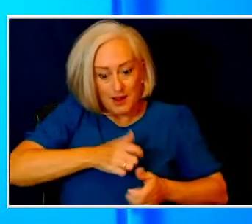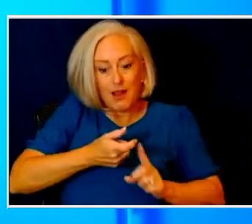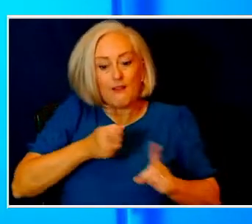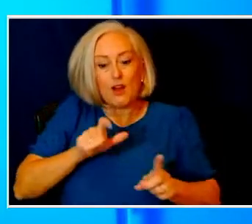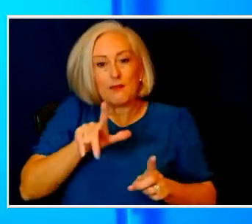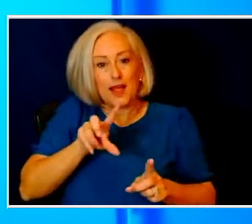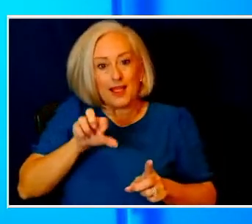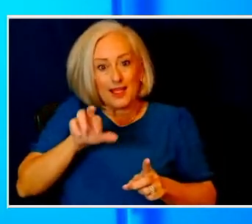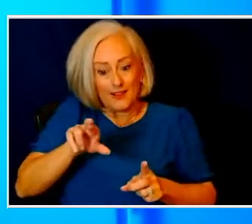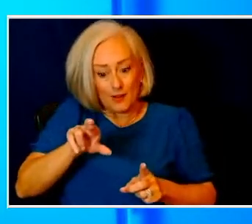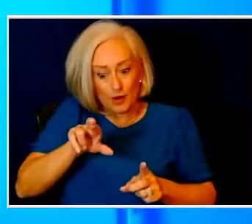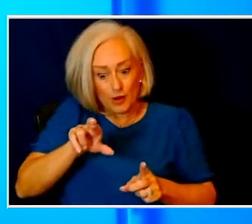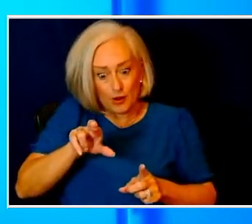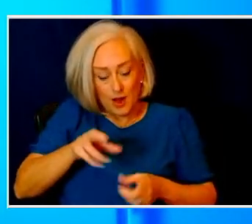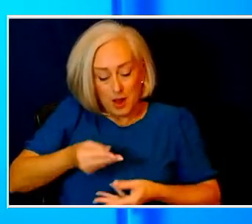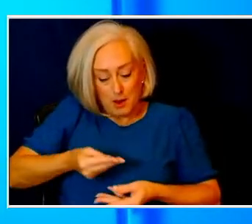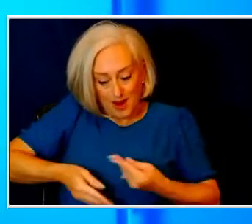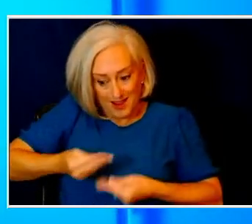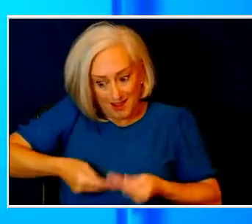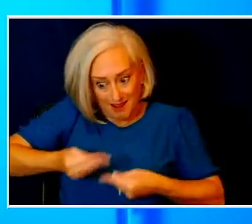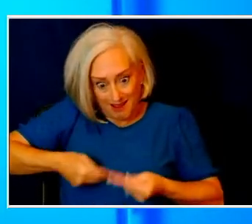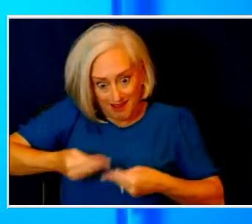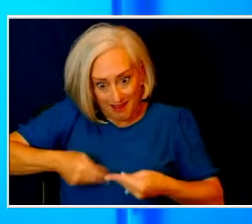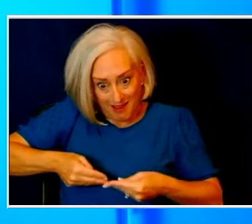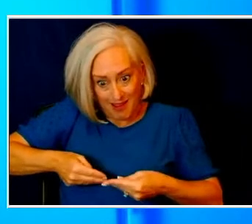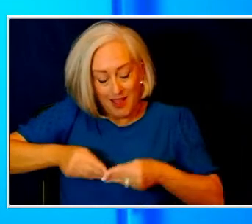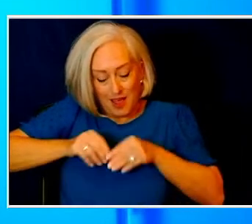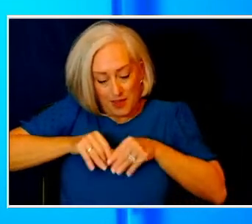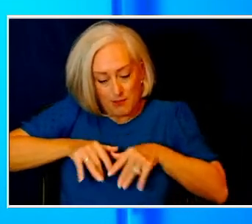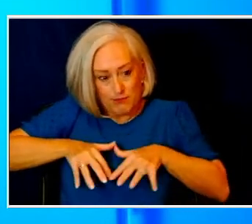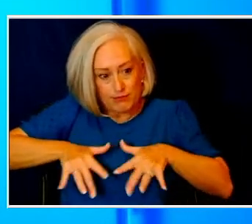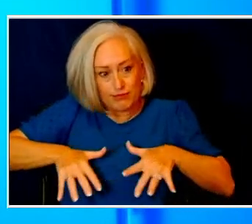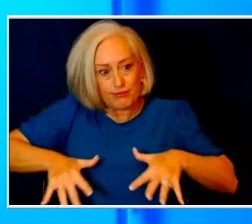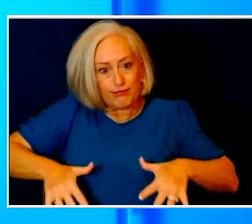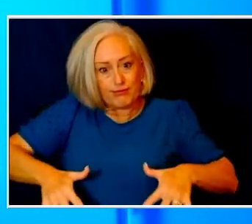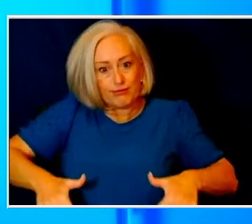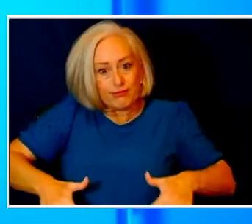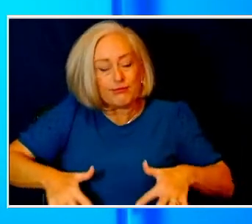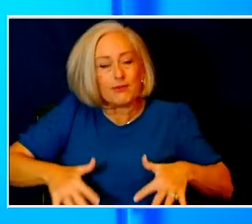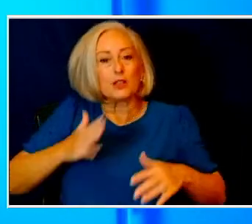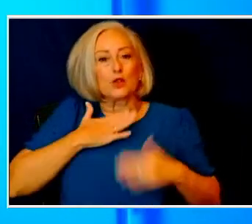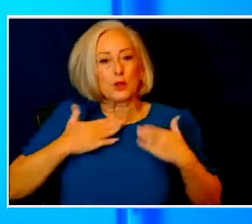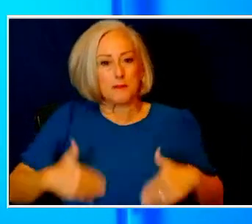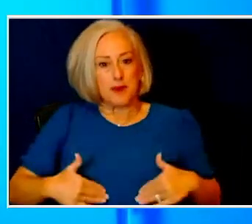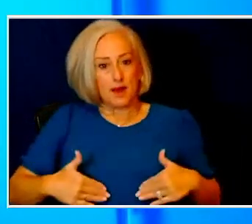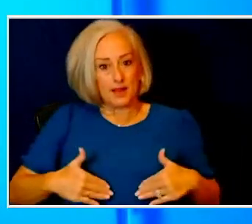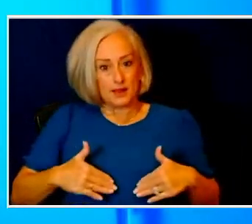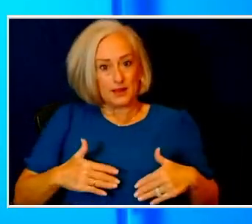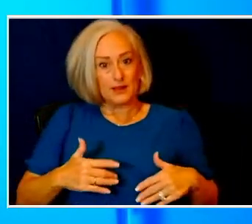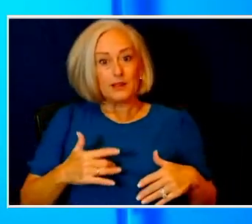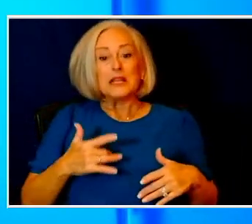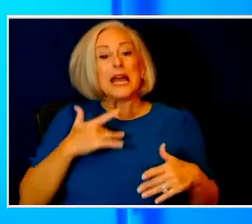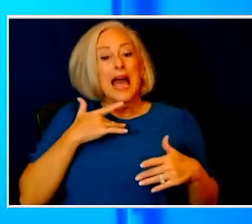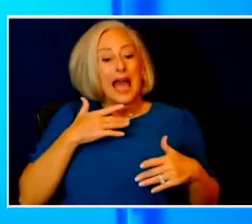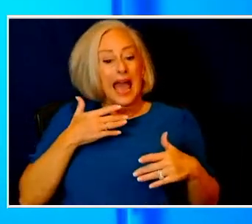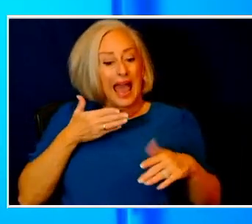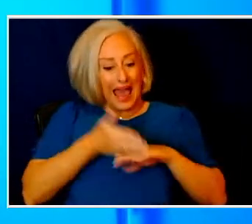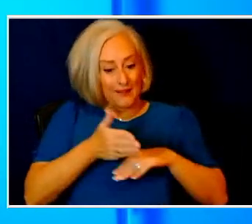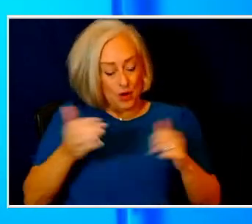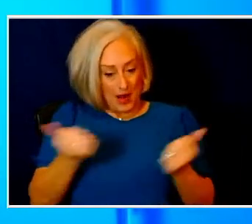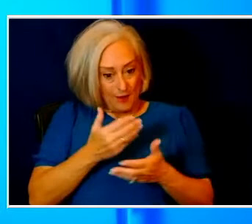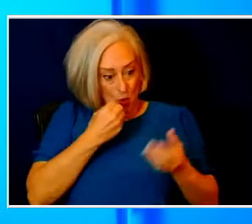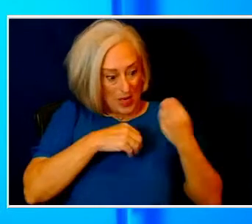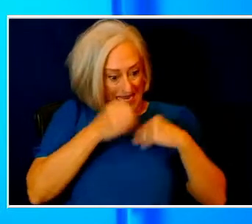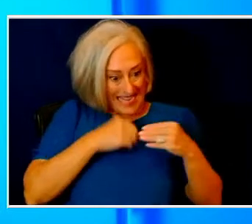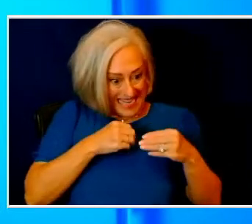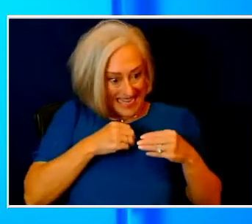body. And it's normal for the liver to accumulate some fat in it after a meal. This happens to everyone. But under